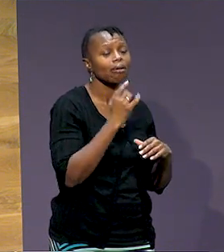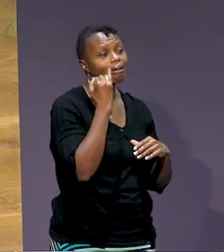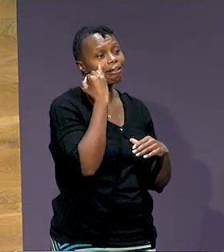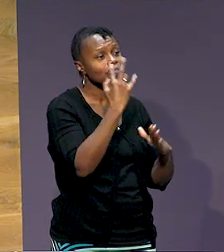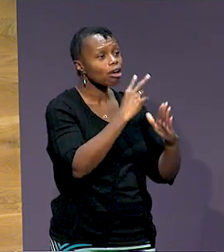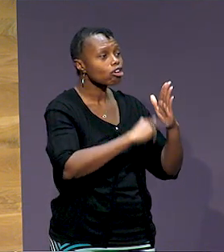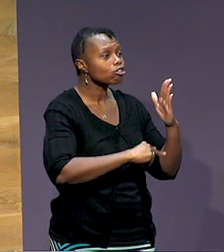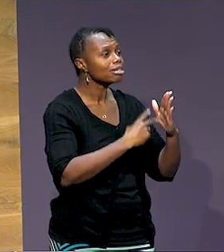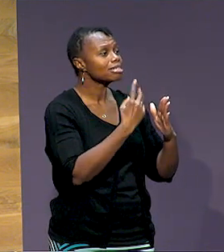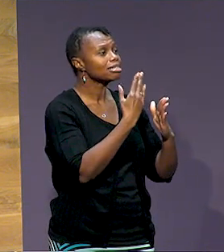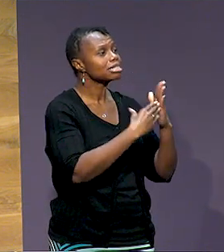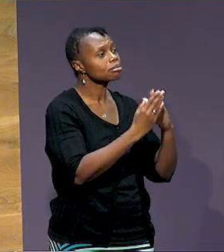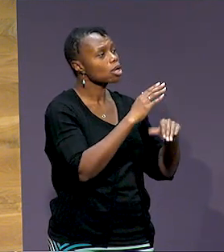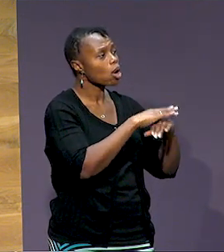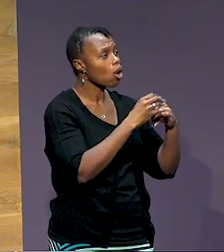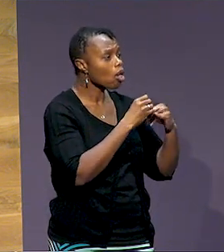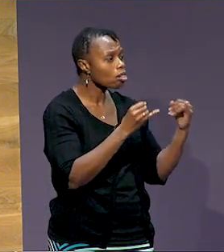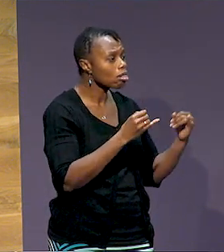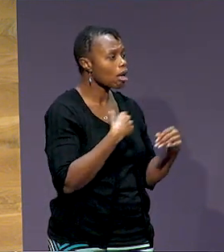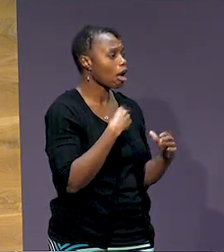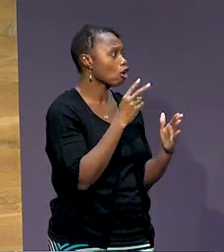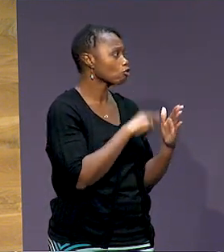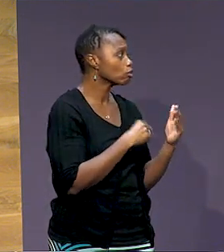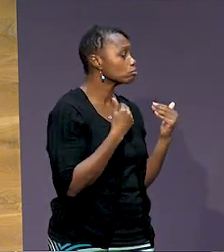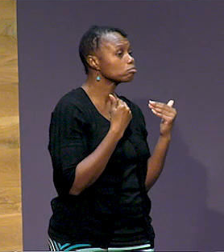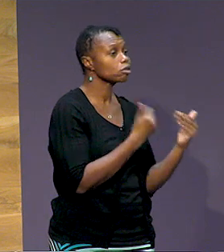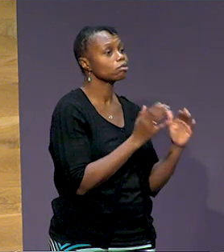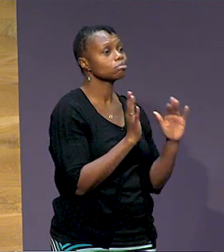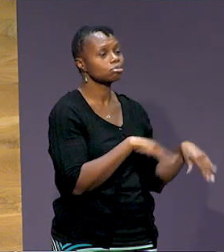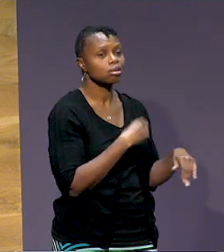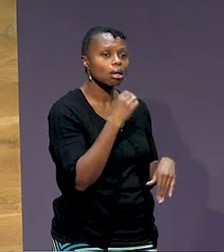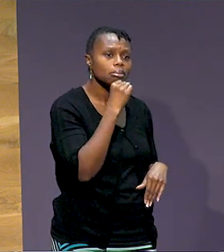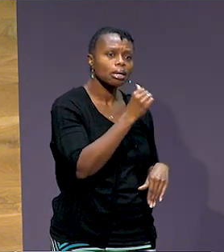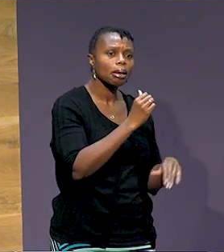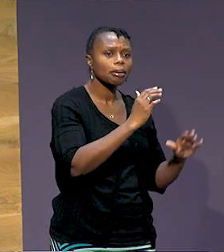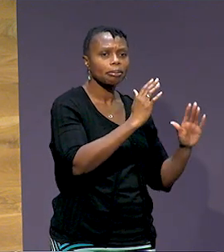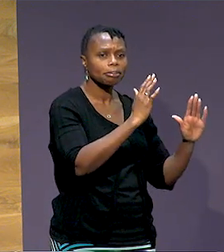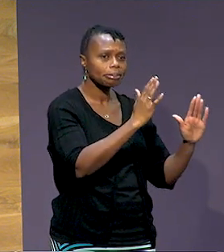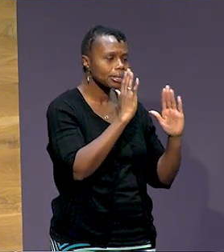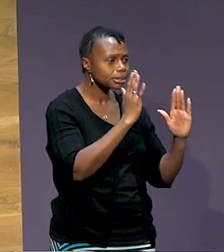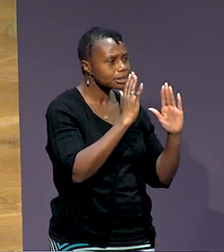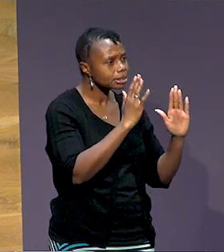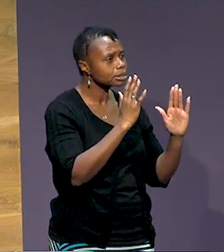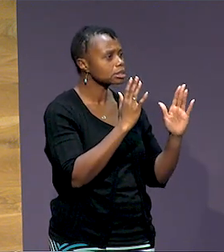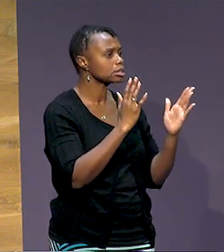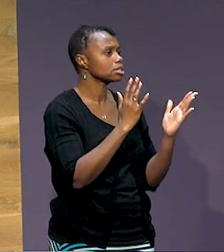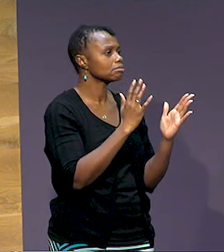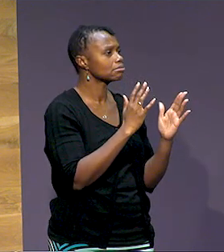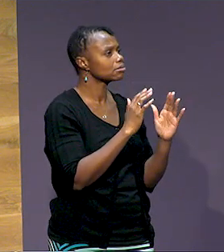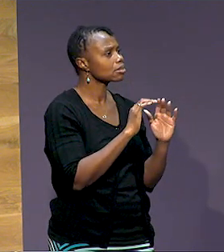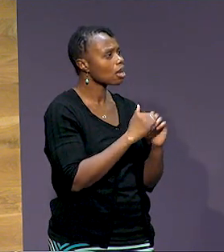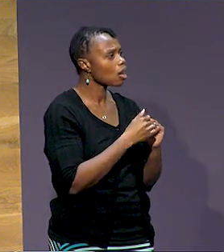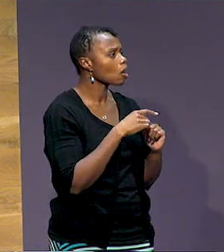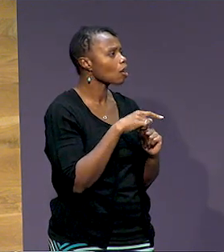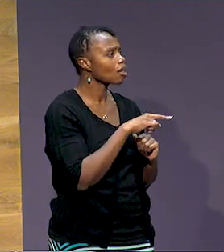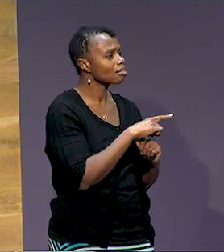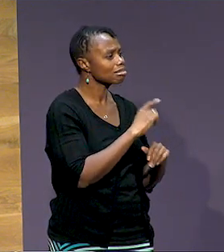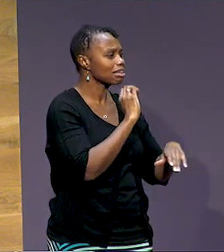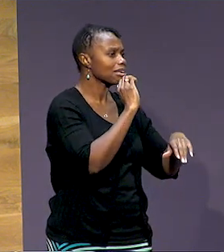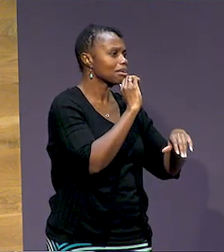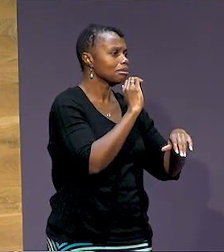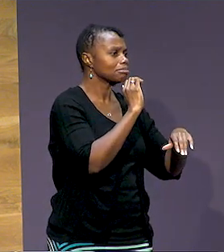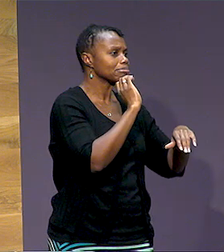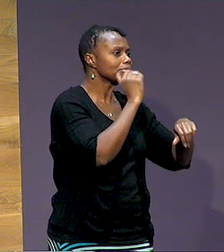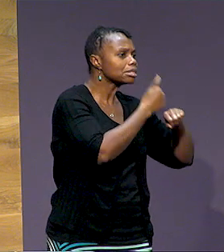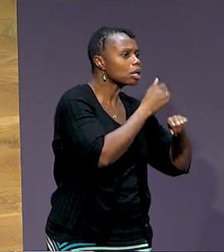read something, I'm just reading it and moving on. I'm not paying attention to how they're placing their